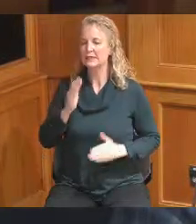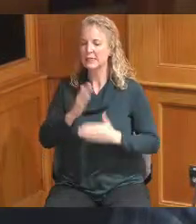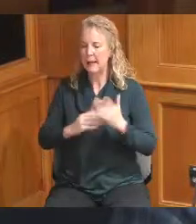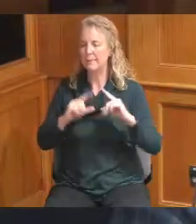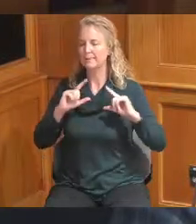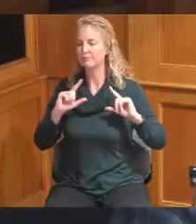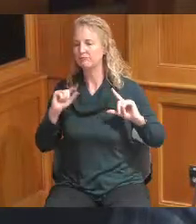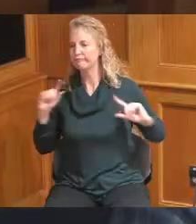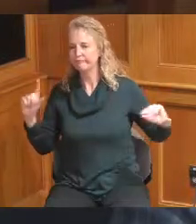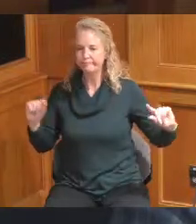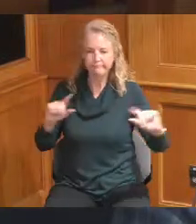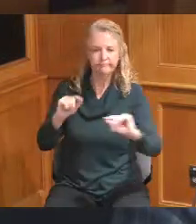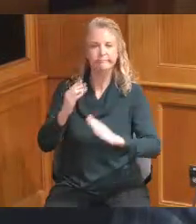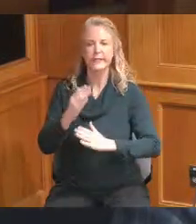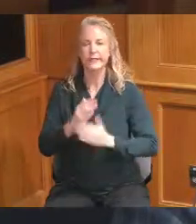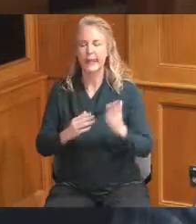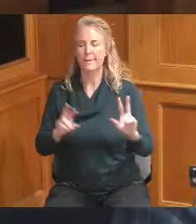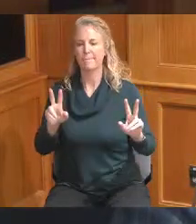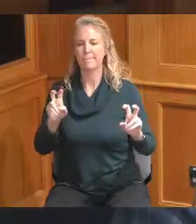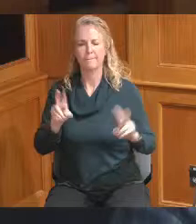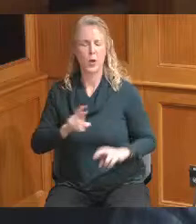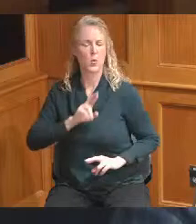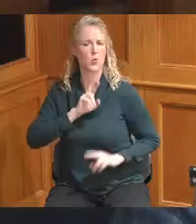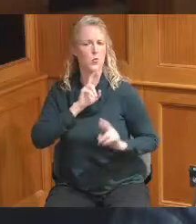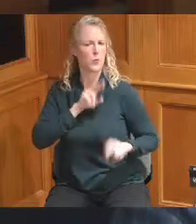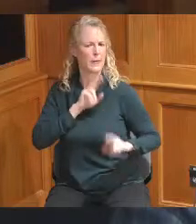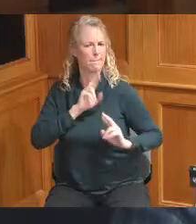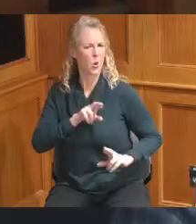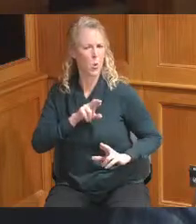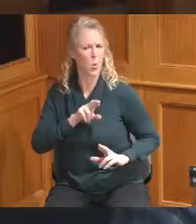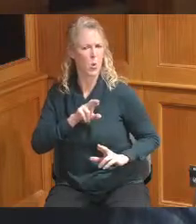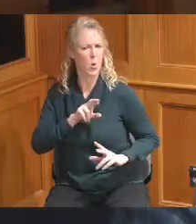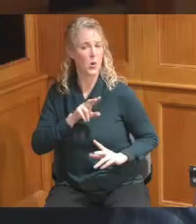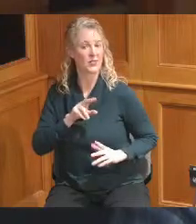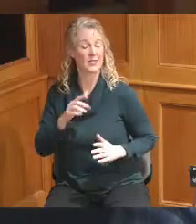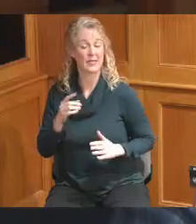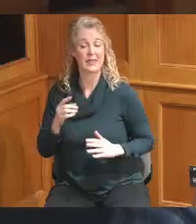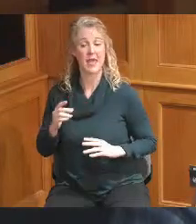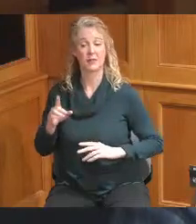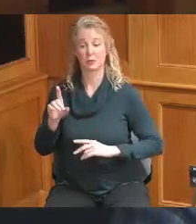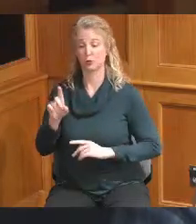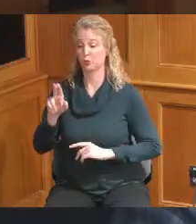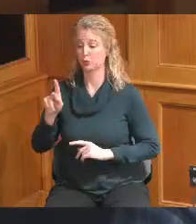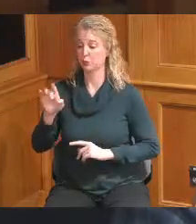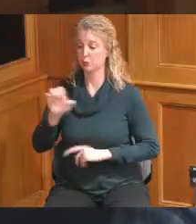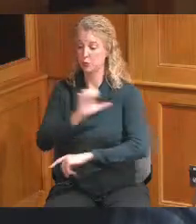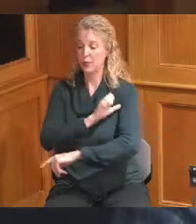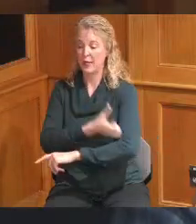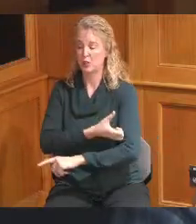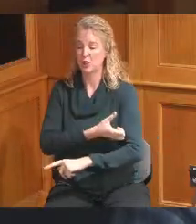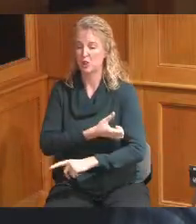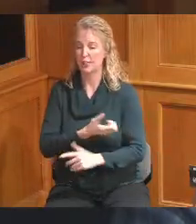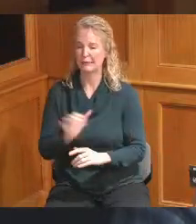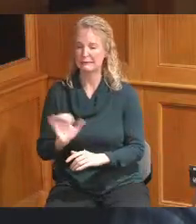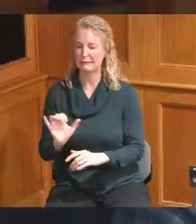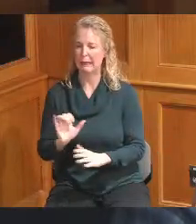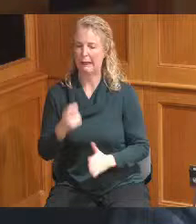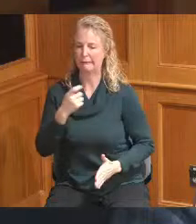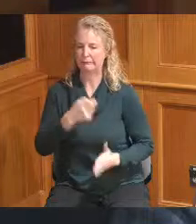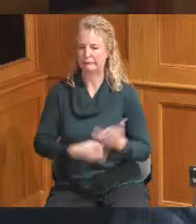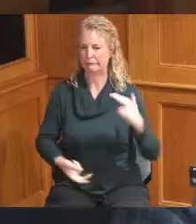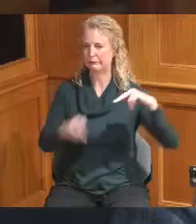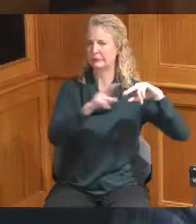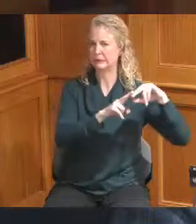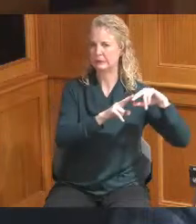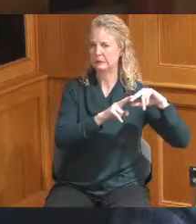reports, and I think we need to get to the bottom of it, that there is some overbilling. And so I want to get to the bottom of